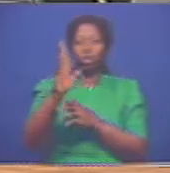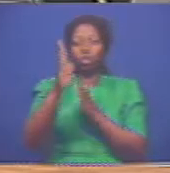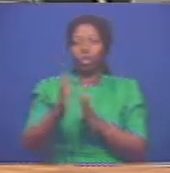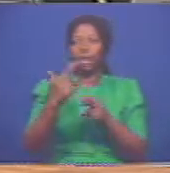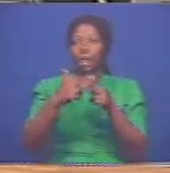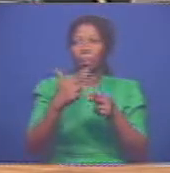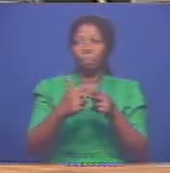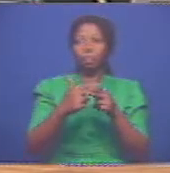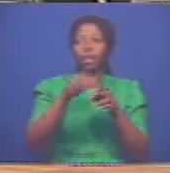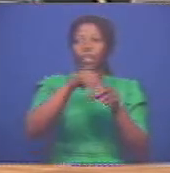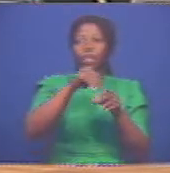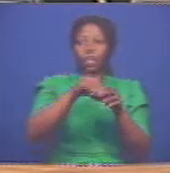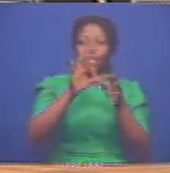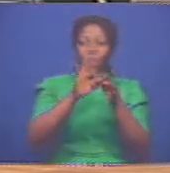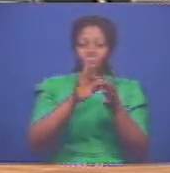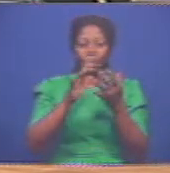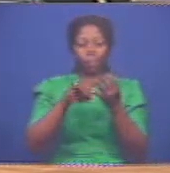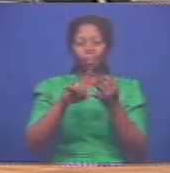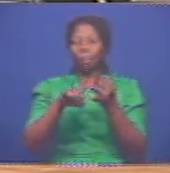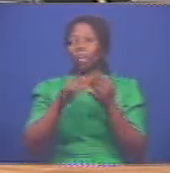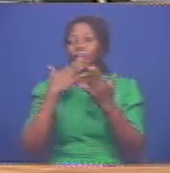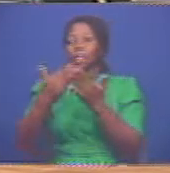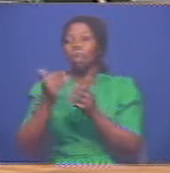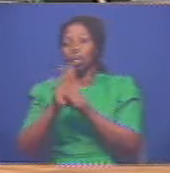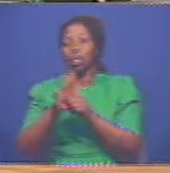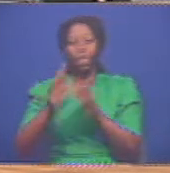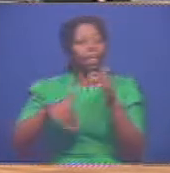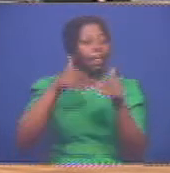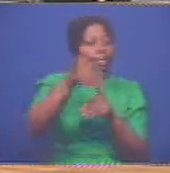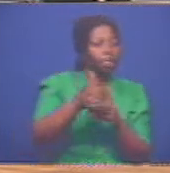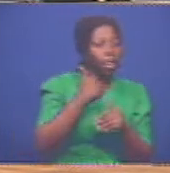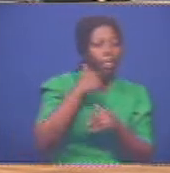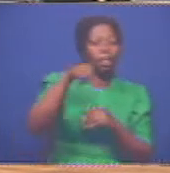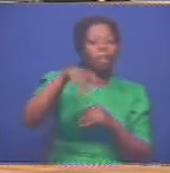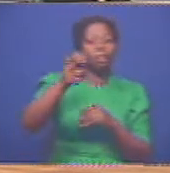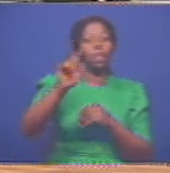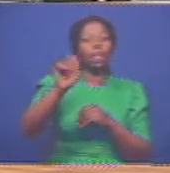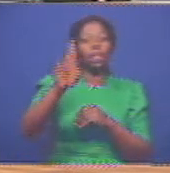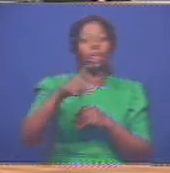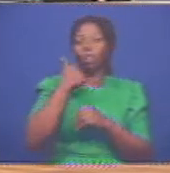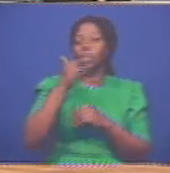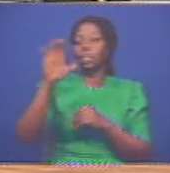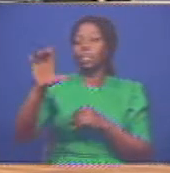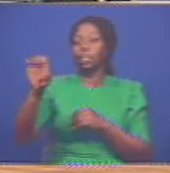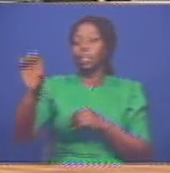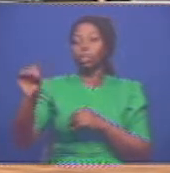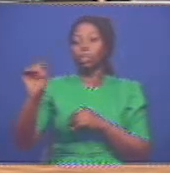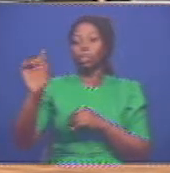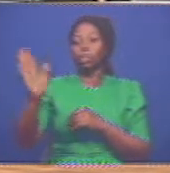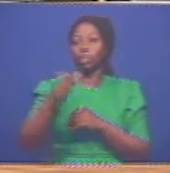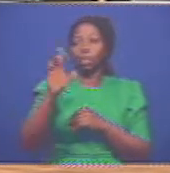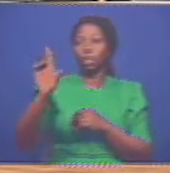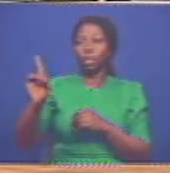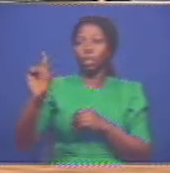much, Reuben, for joining us here. Thank you, Next Brian. To Reuben, we have Peter Kamau, who's the CEO of Dhahabu